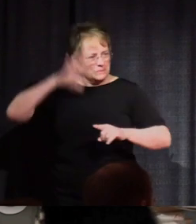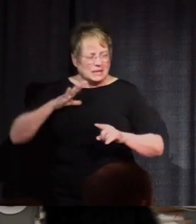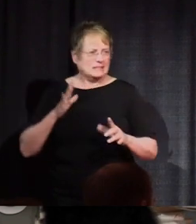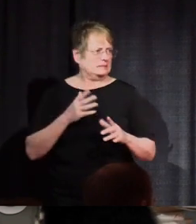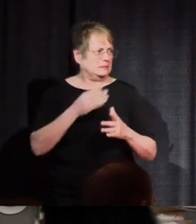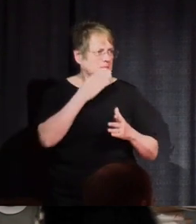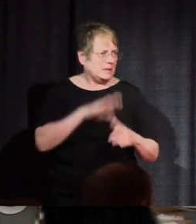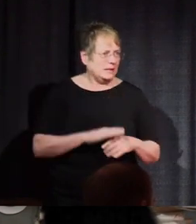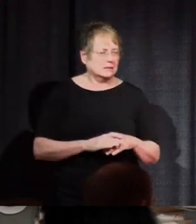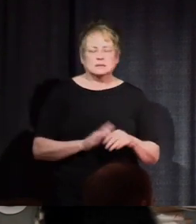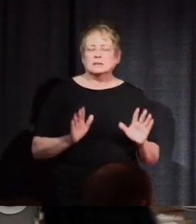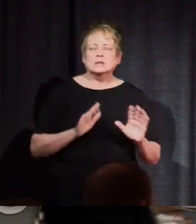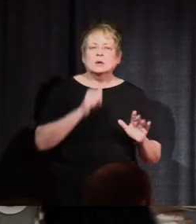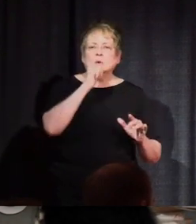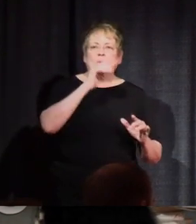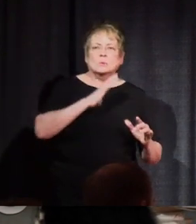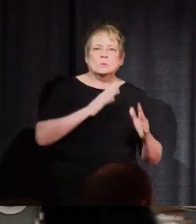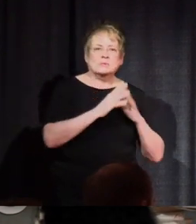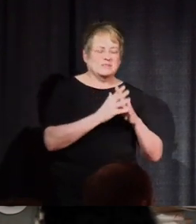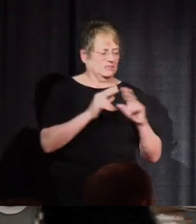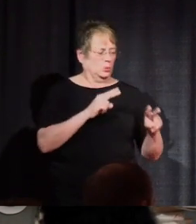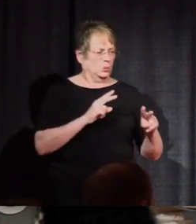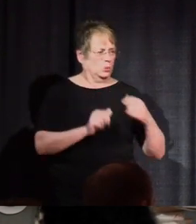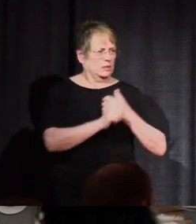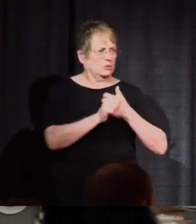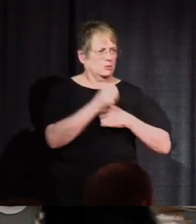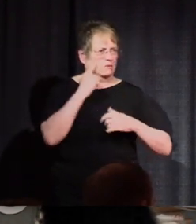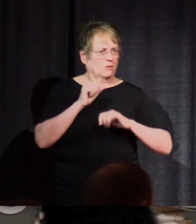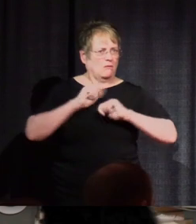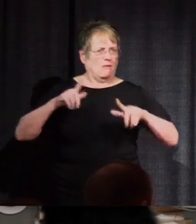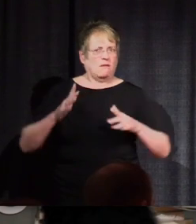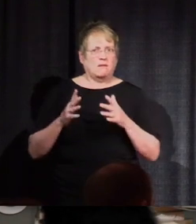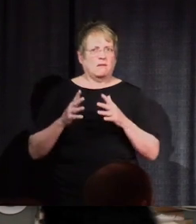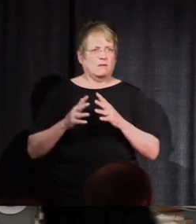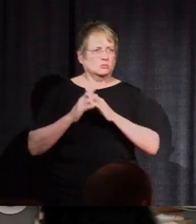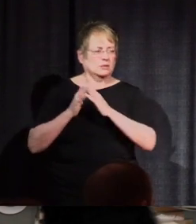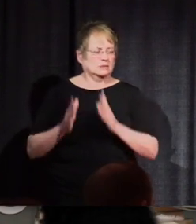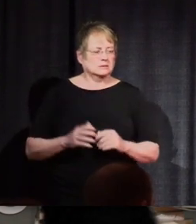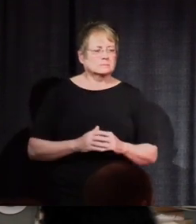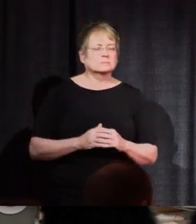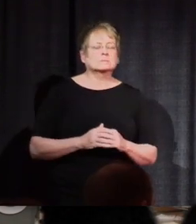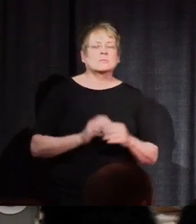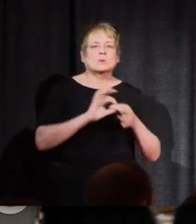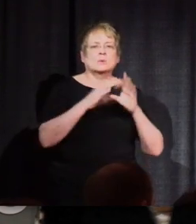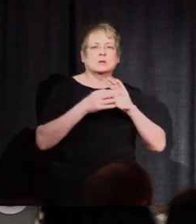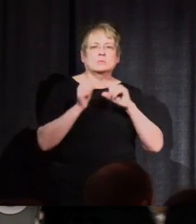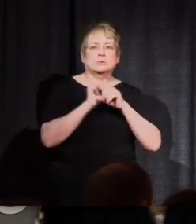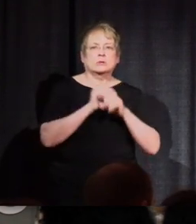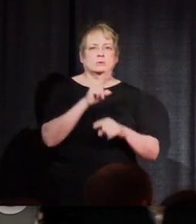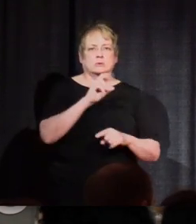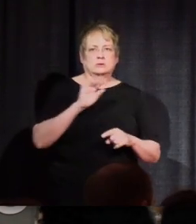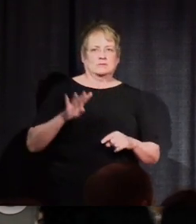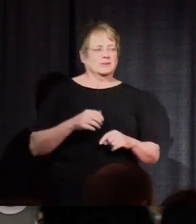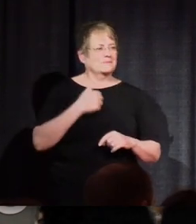programs women's wrestling was seen as a threat to wrestling olympic trials 2004 i